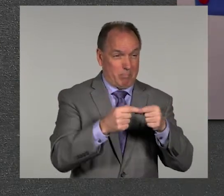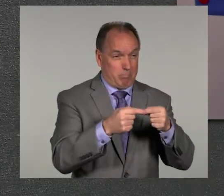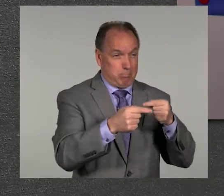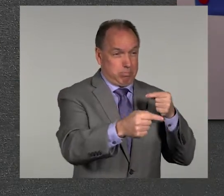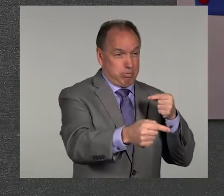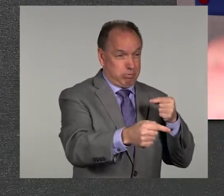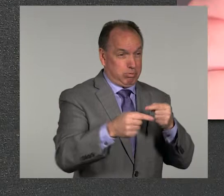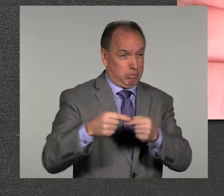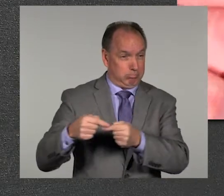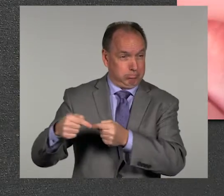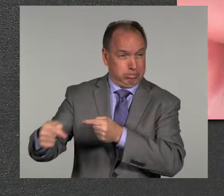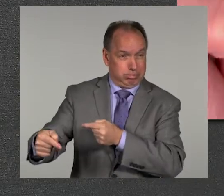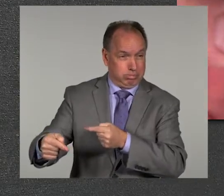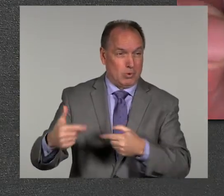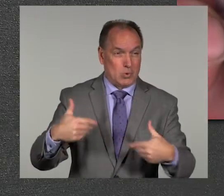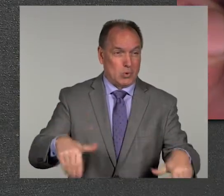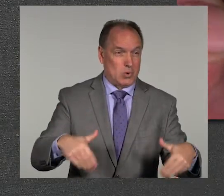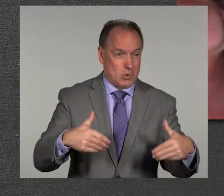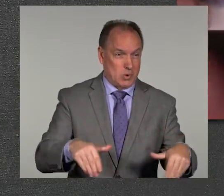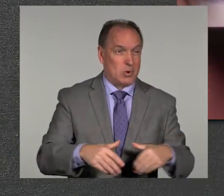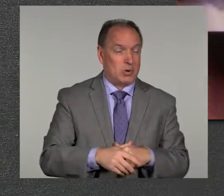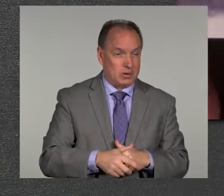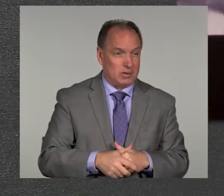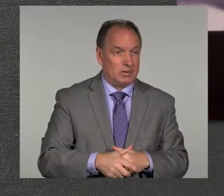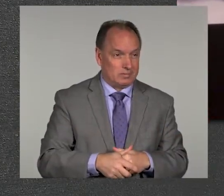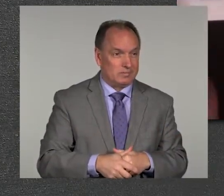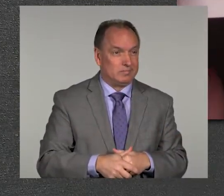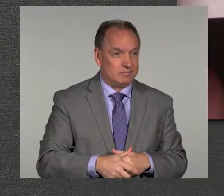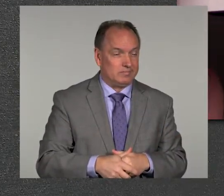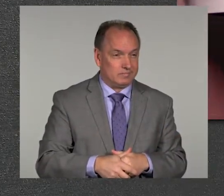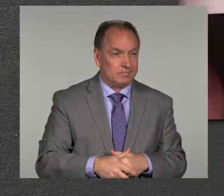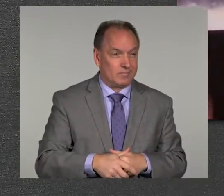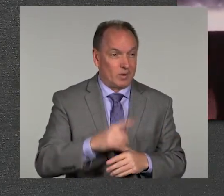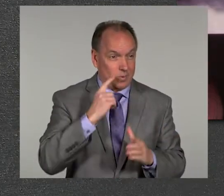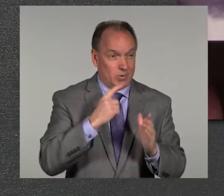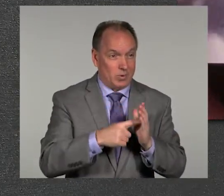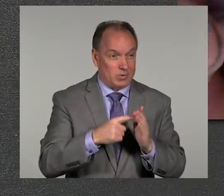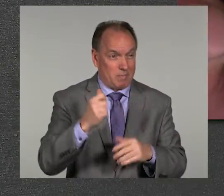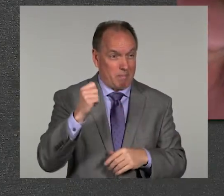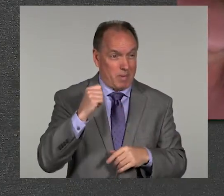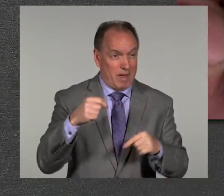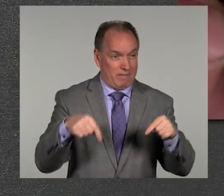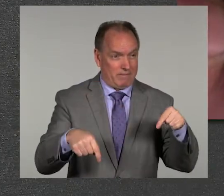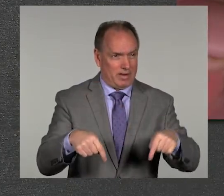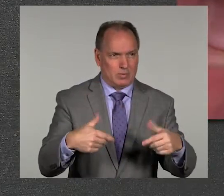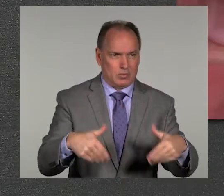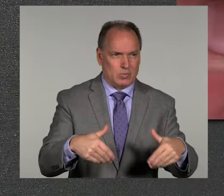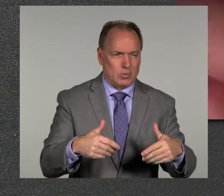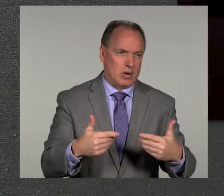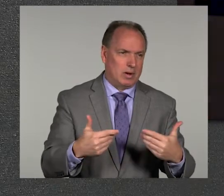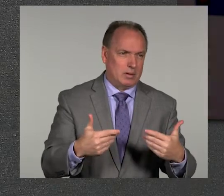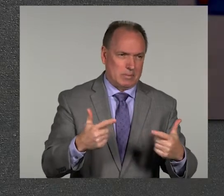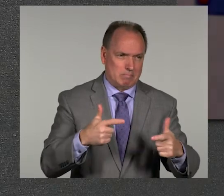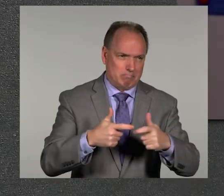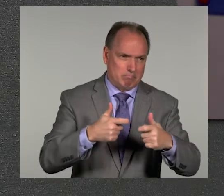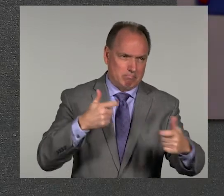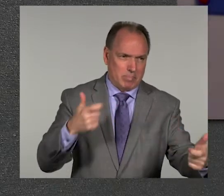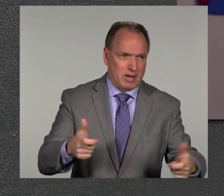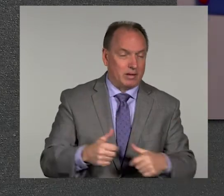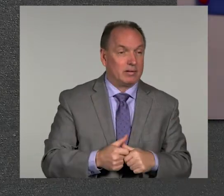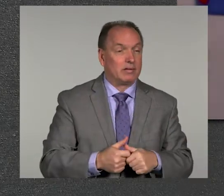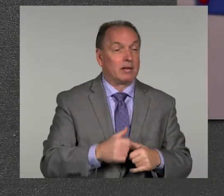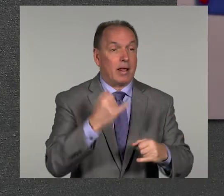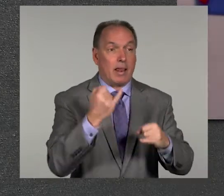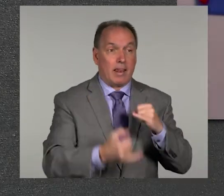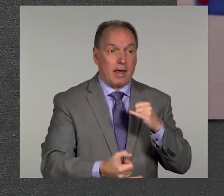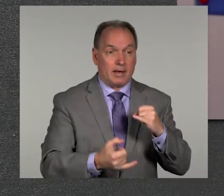his feet are big, especially his back feet, they are big. All